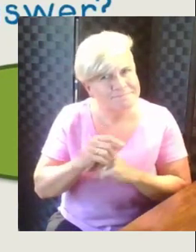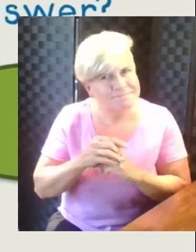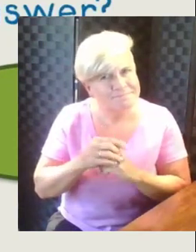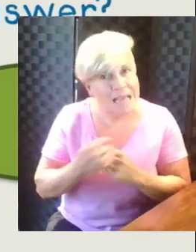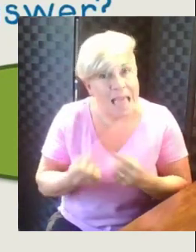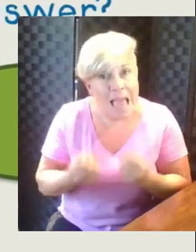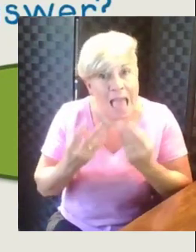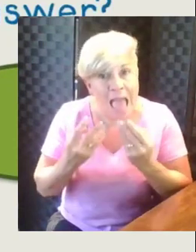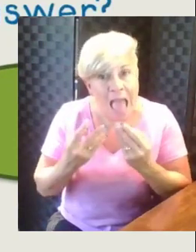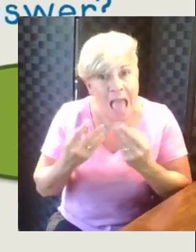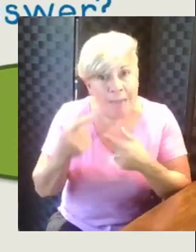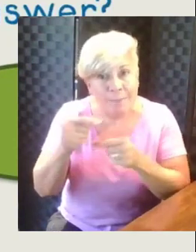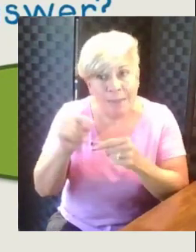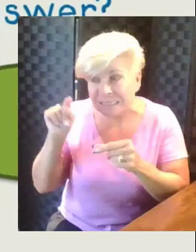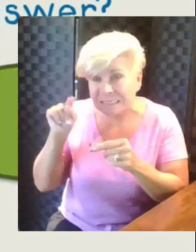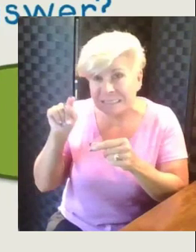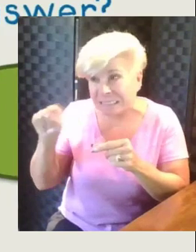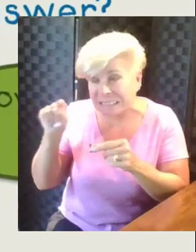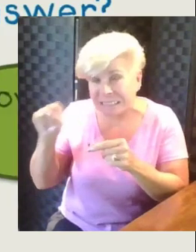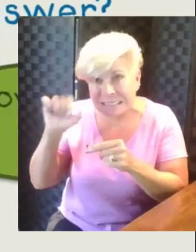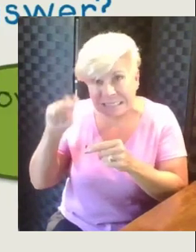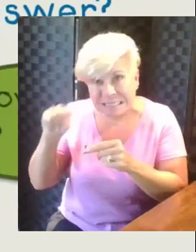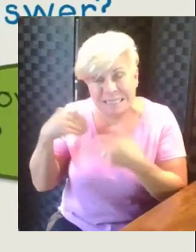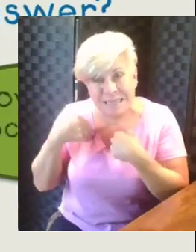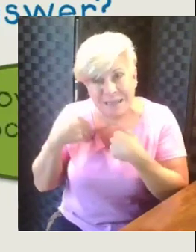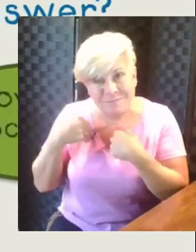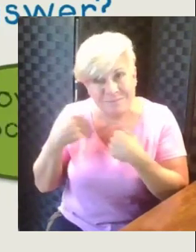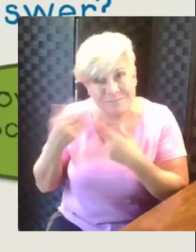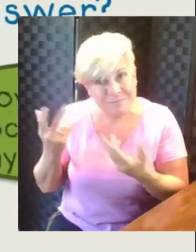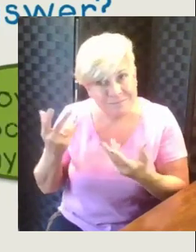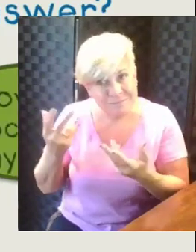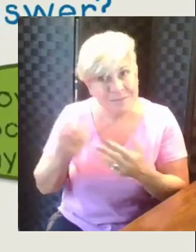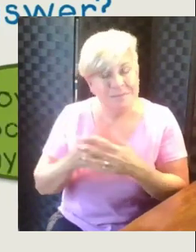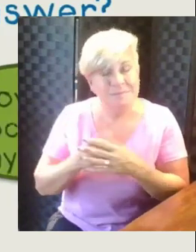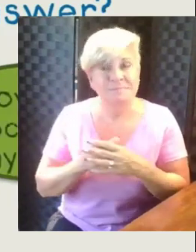How many blocks does Ian's tower have?